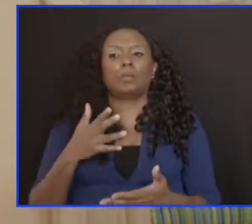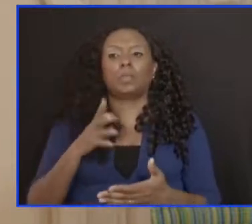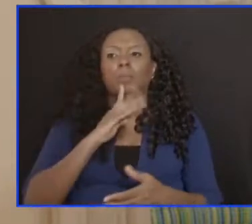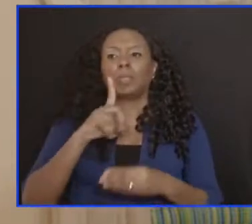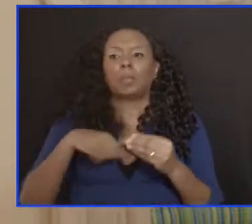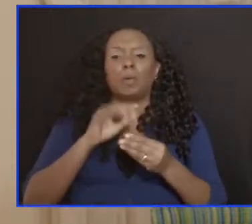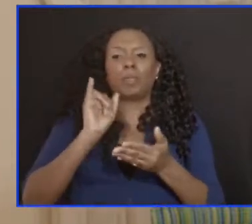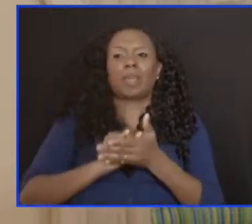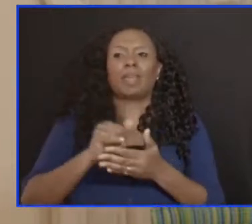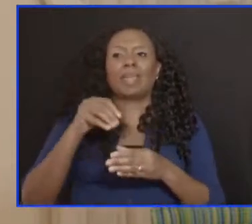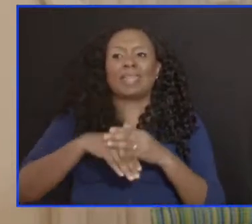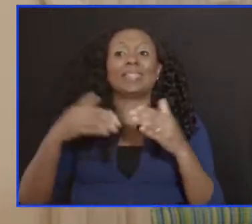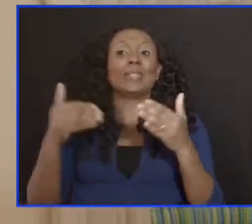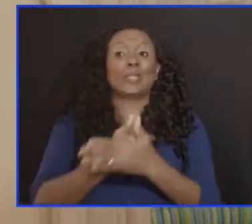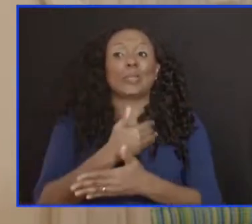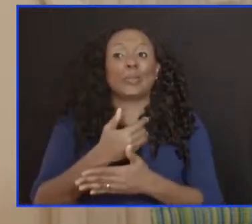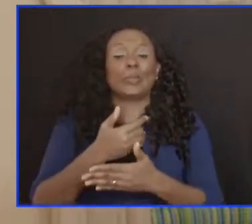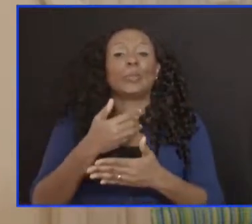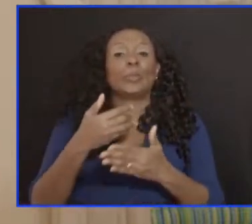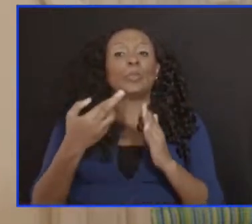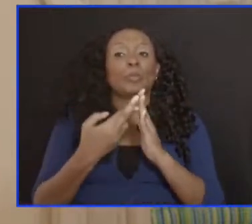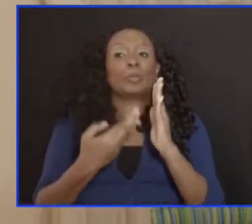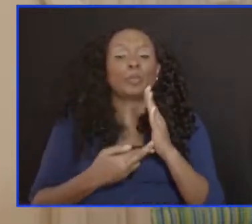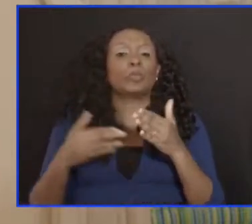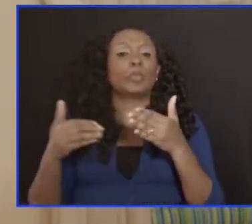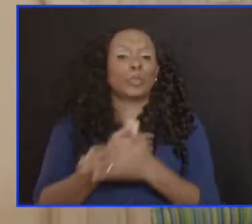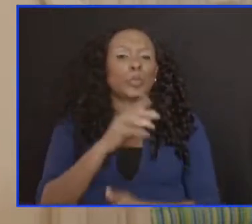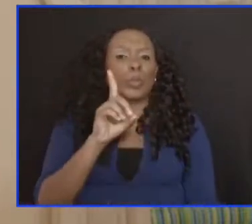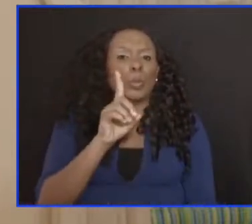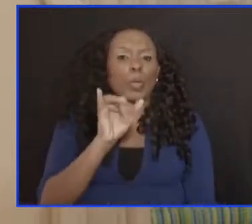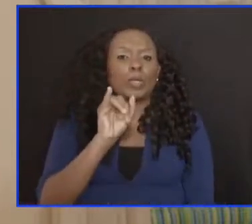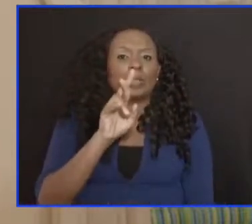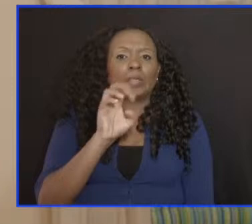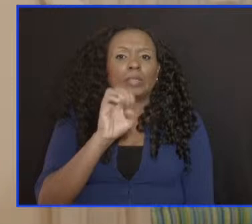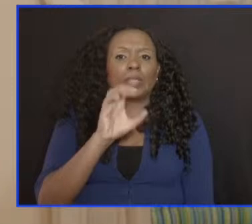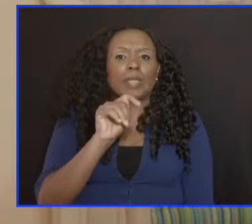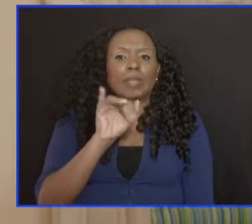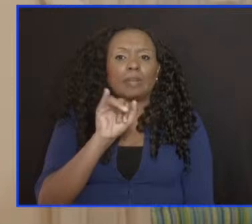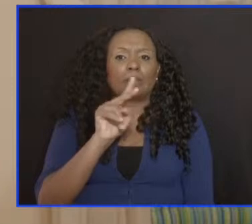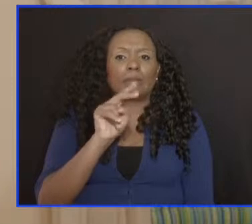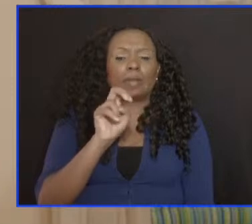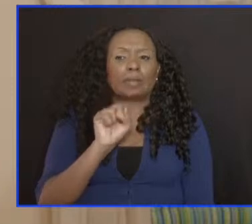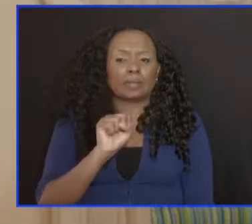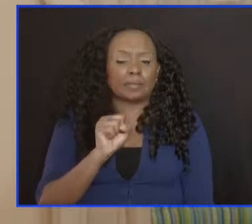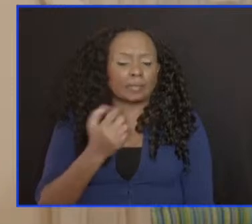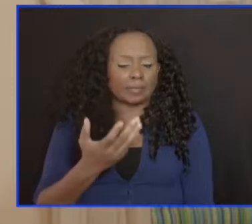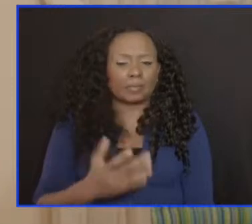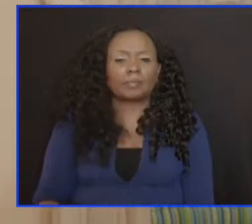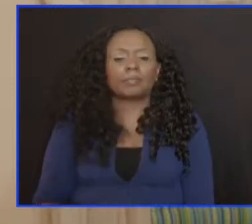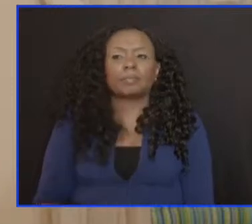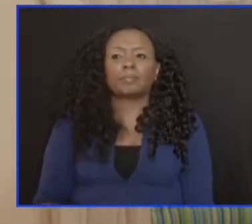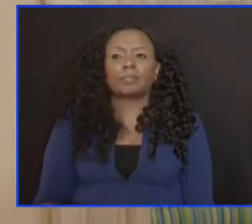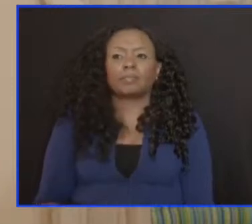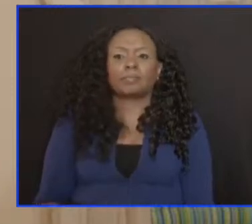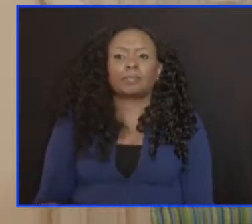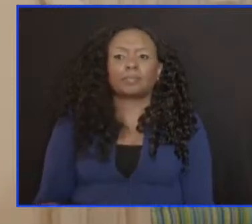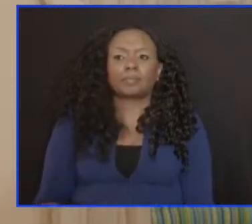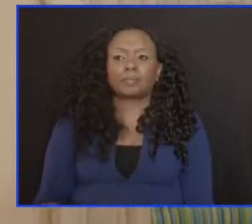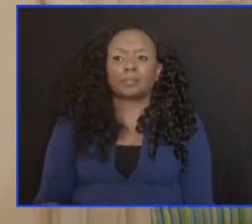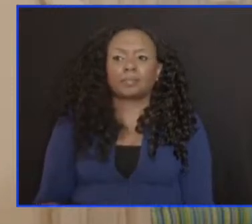directives. This is not touching those specific interventions that are articulated in the directives.